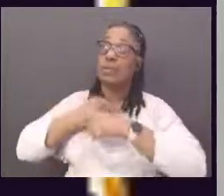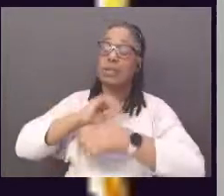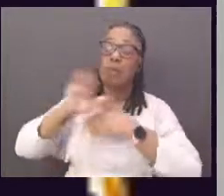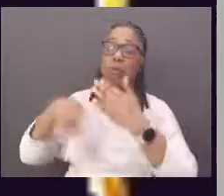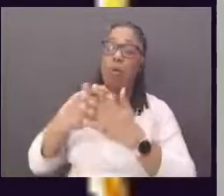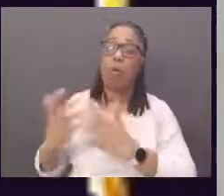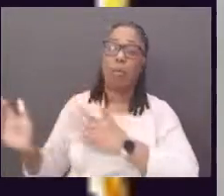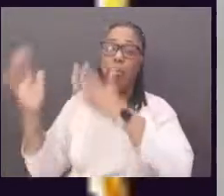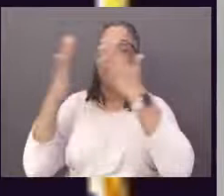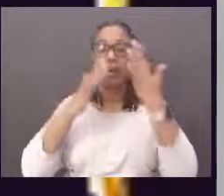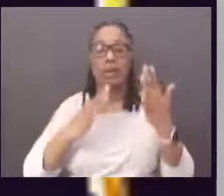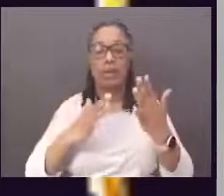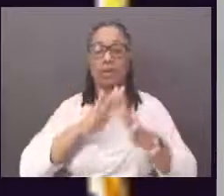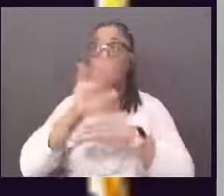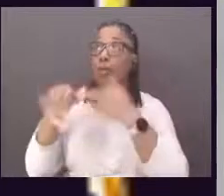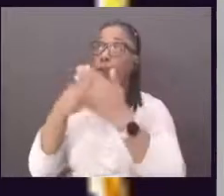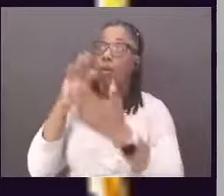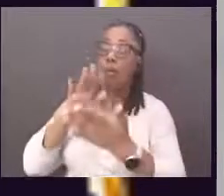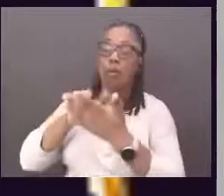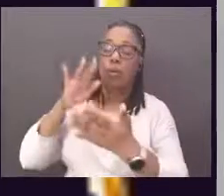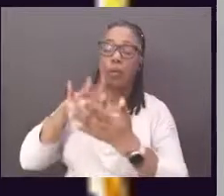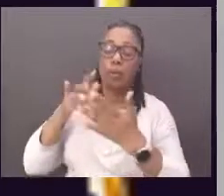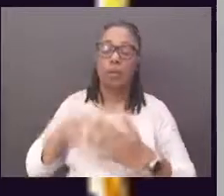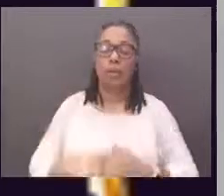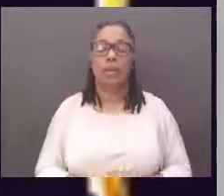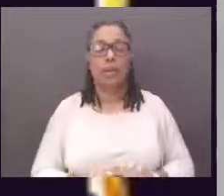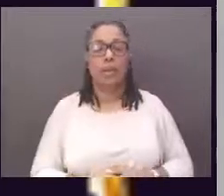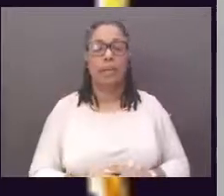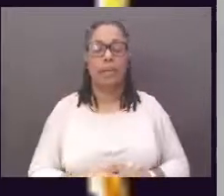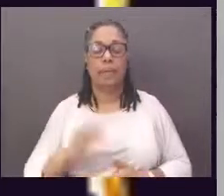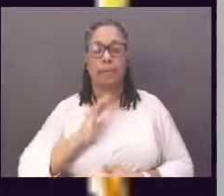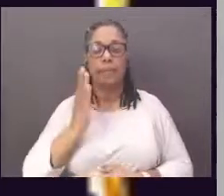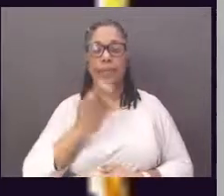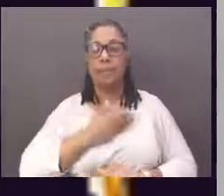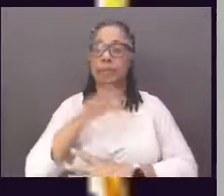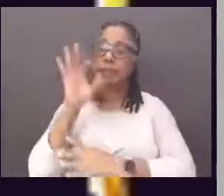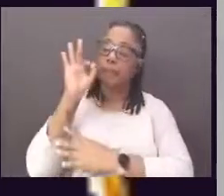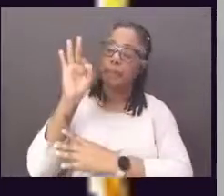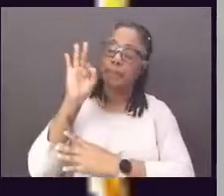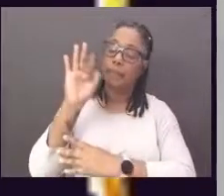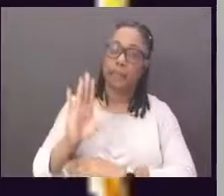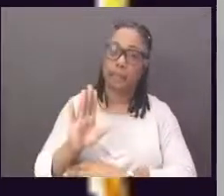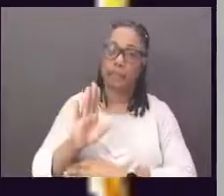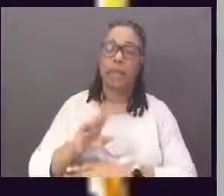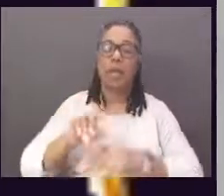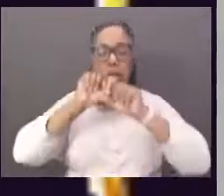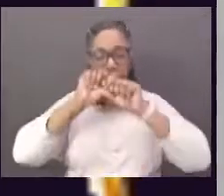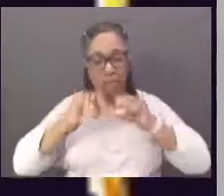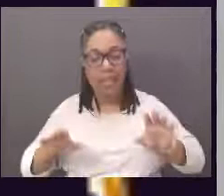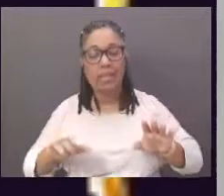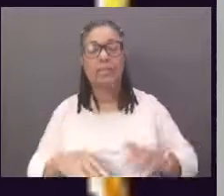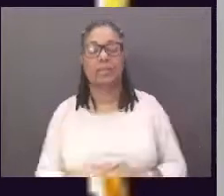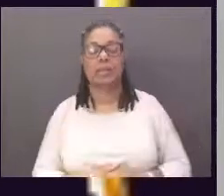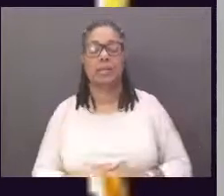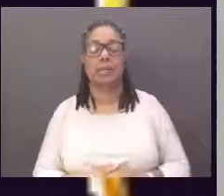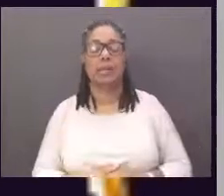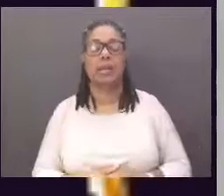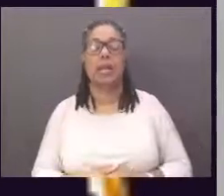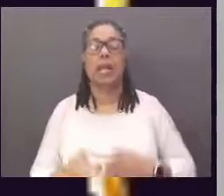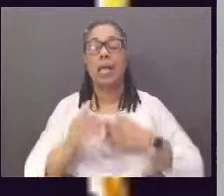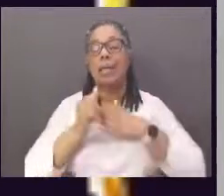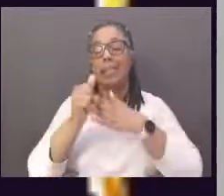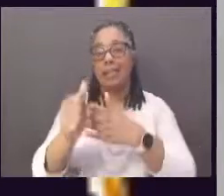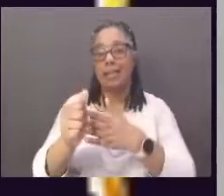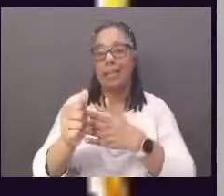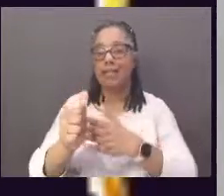glory. Bless our pastor who's coming with your uncompromising word, leading, guiding, that someone may come forth and